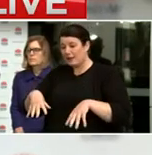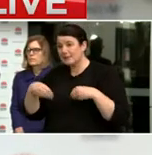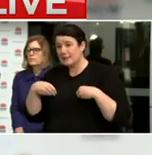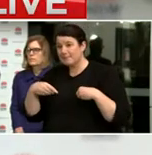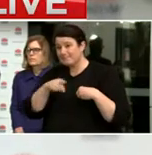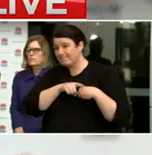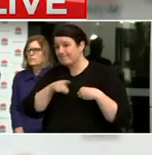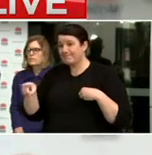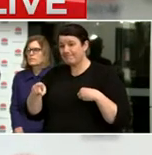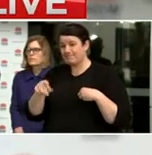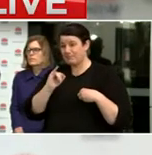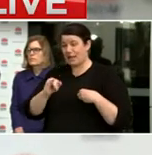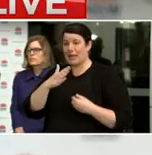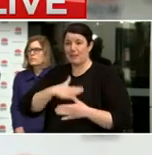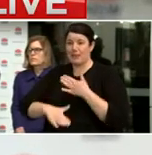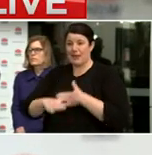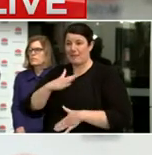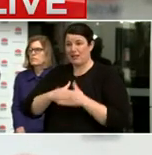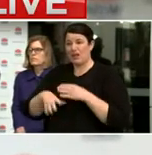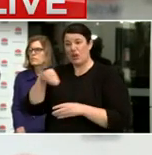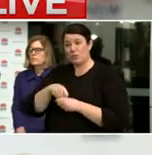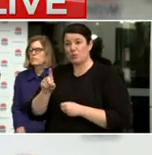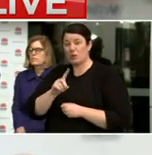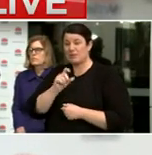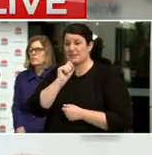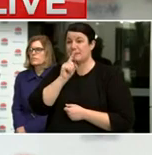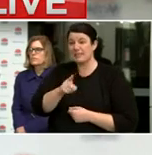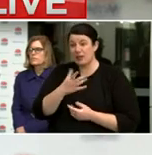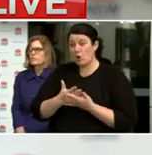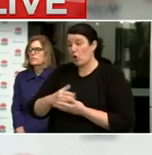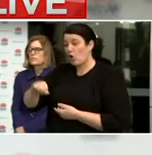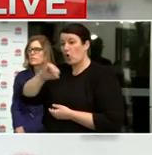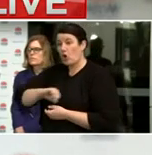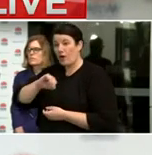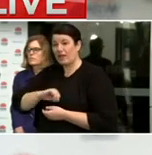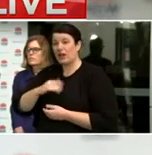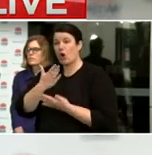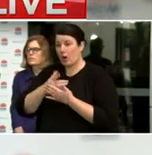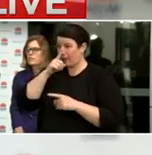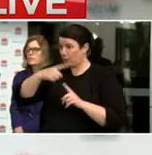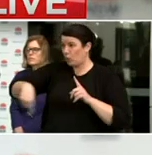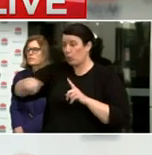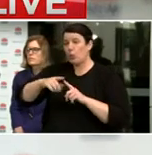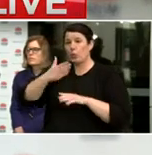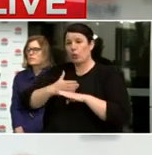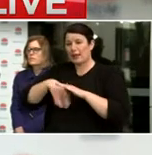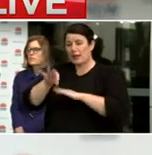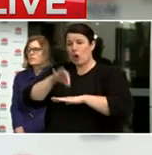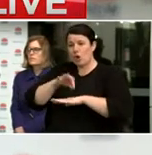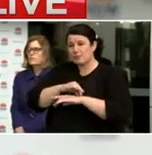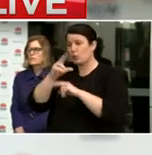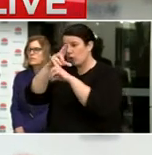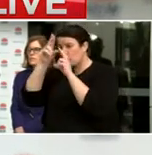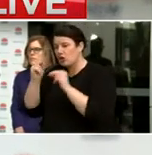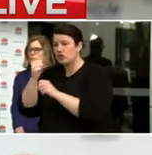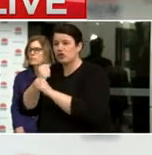will not put up with spitting or coughing on our frontline health workers,